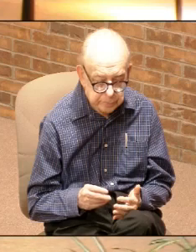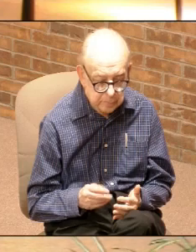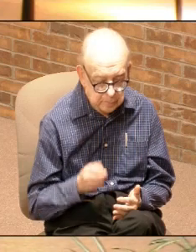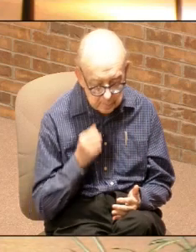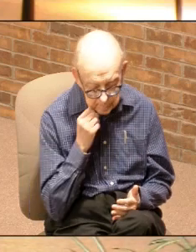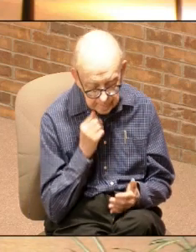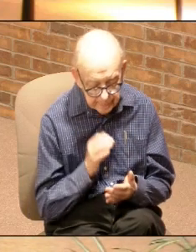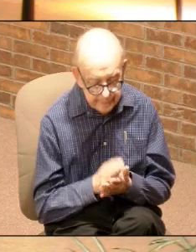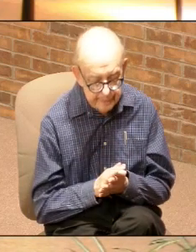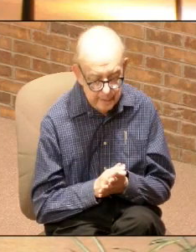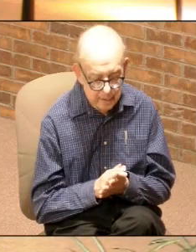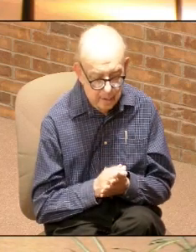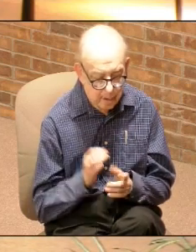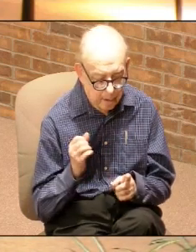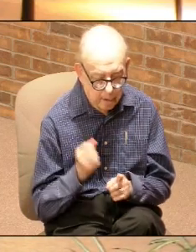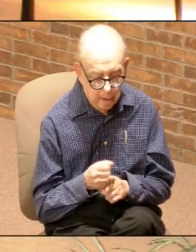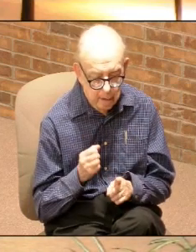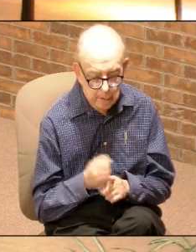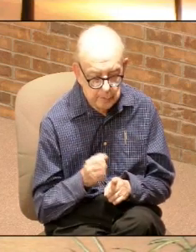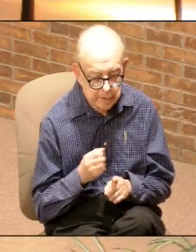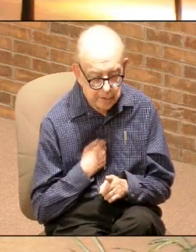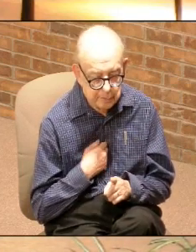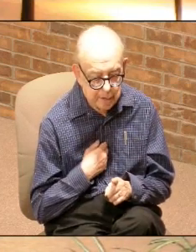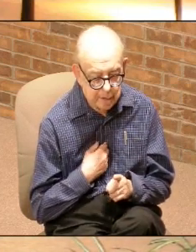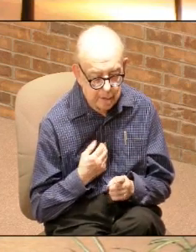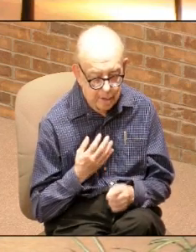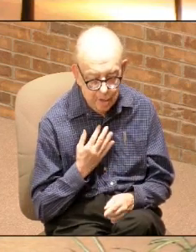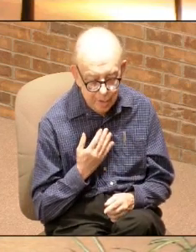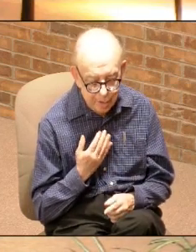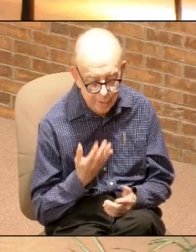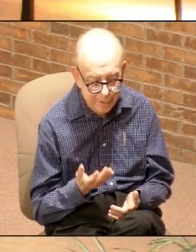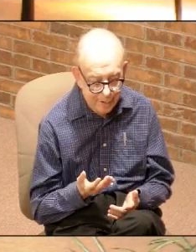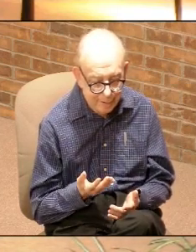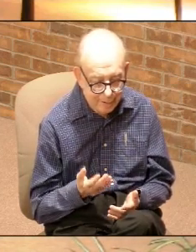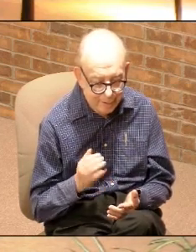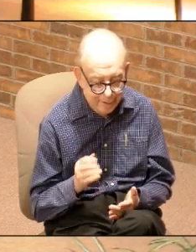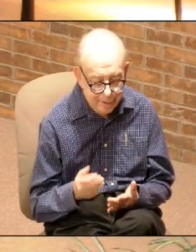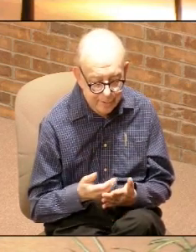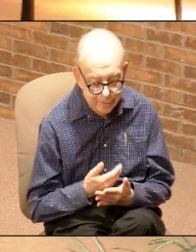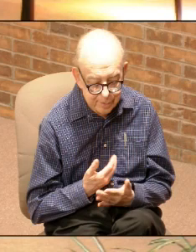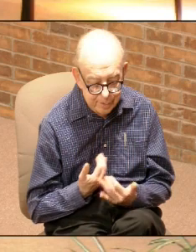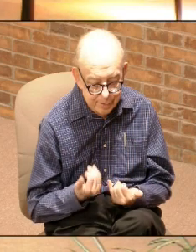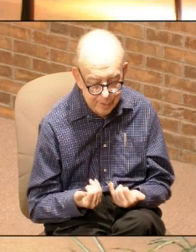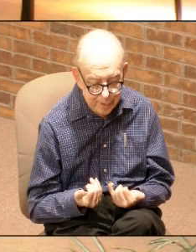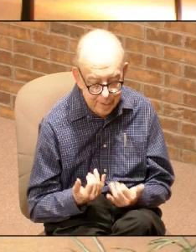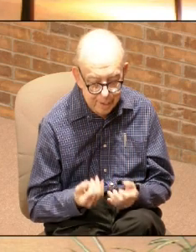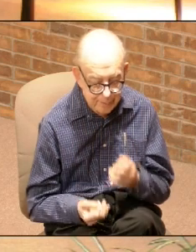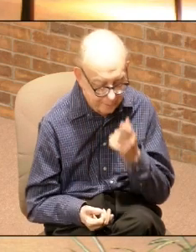She beats me in coloring. That's the new thing now, okay?